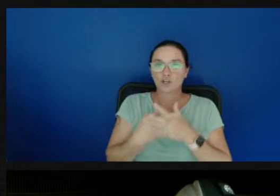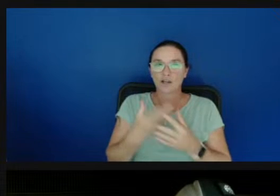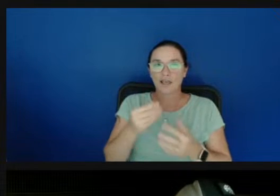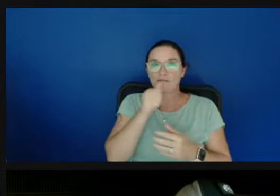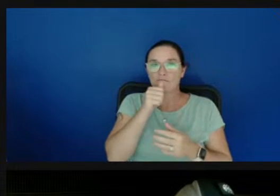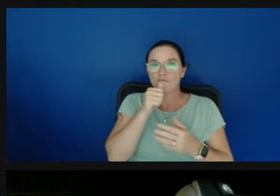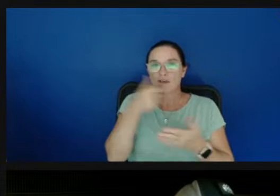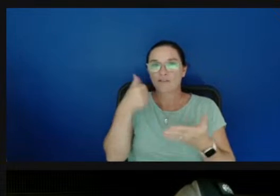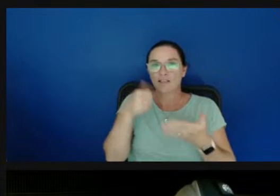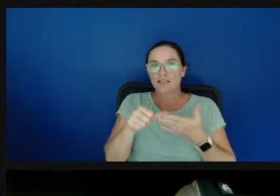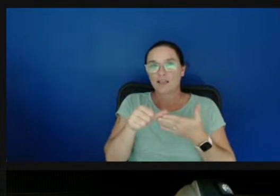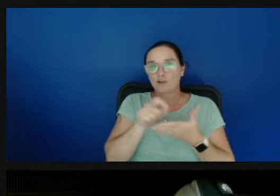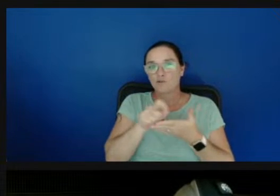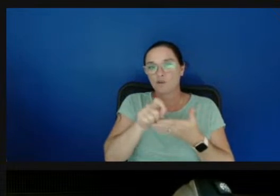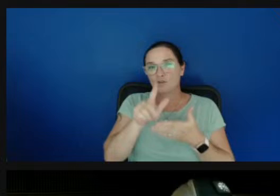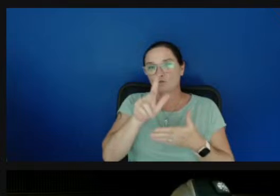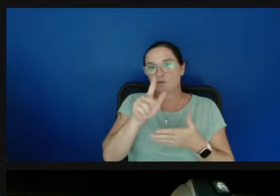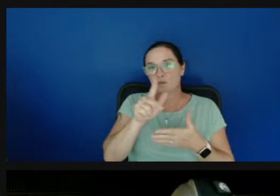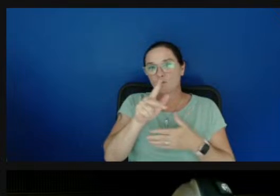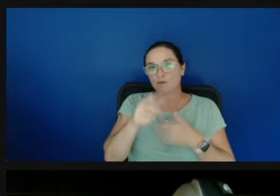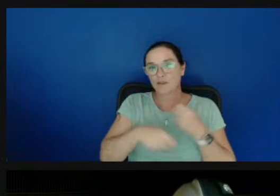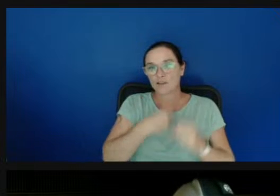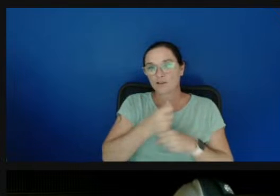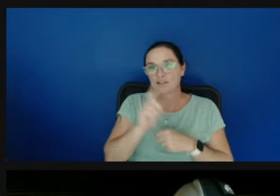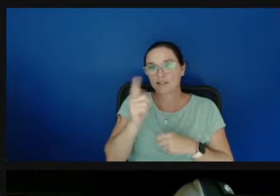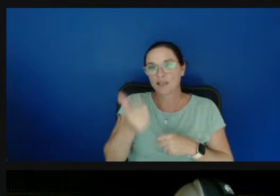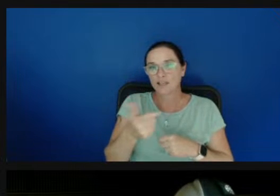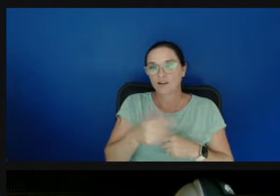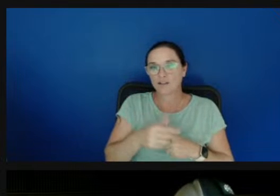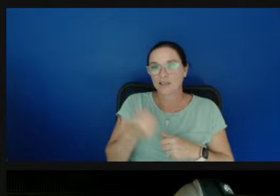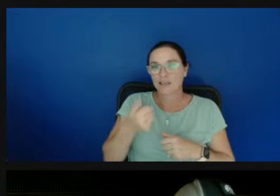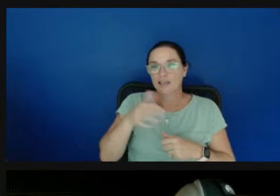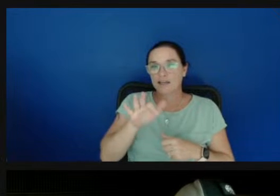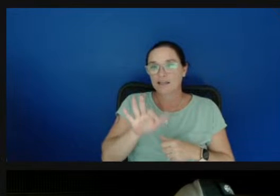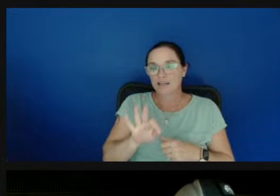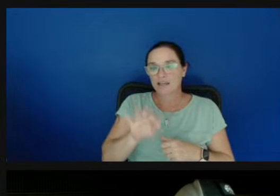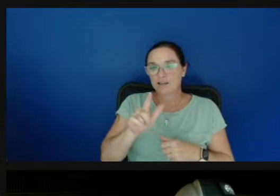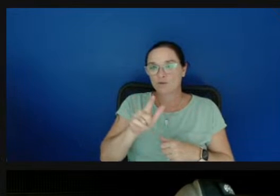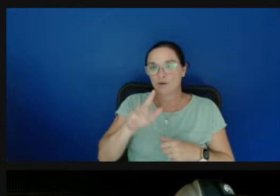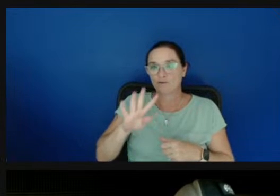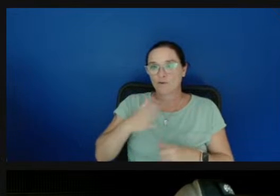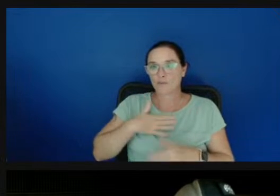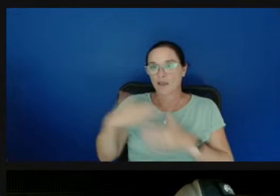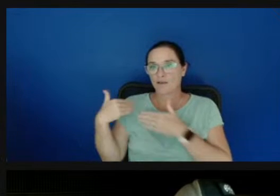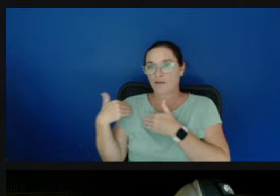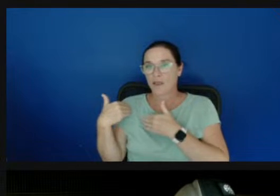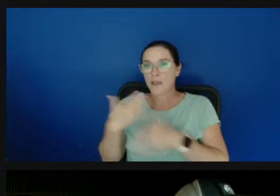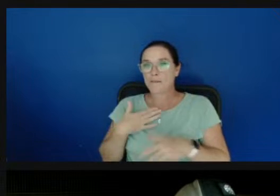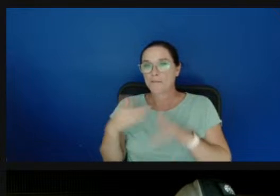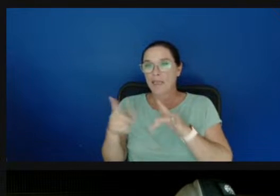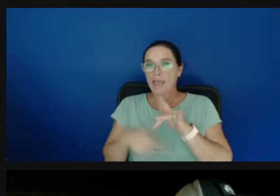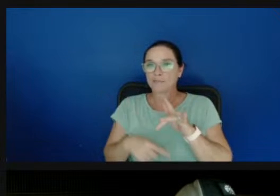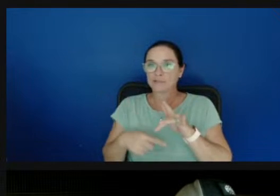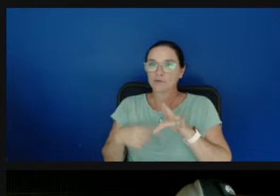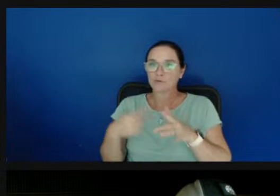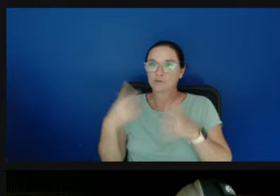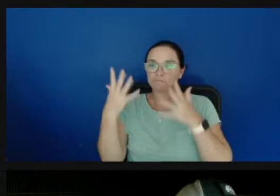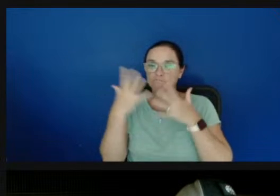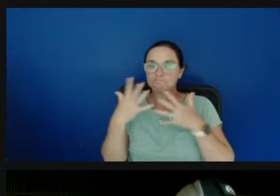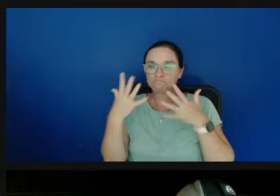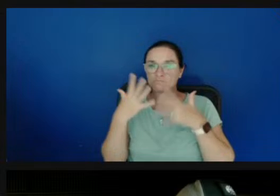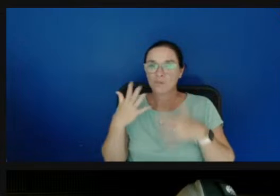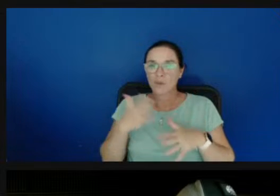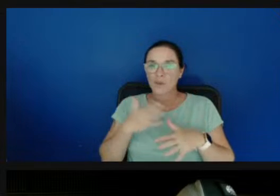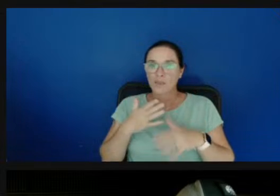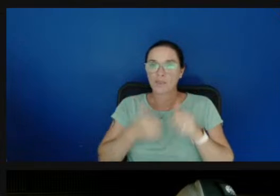23 years later, he lamented, 1924 is my responsibility. My absence was a pity, the most fatal disappointment of my